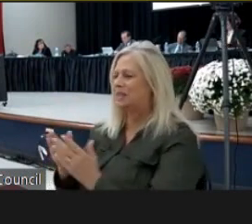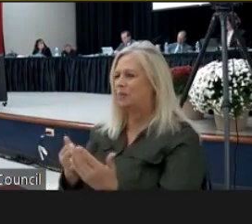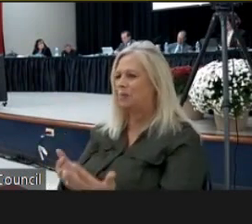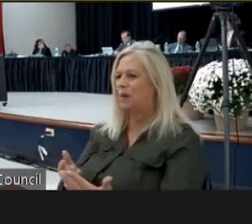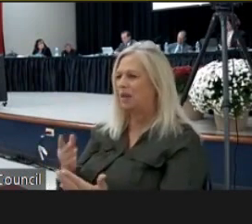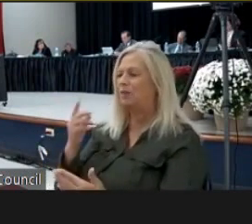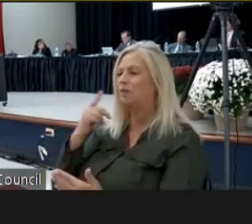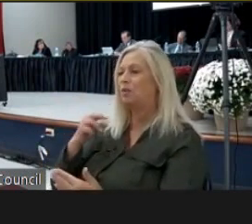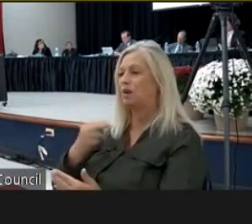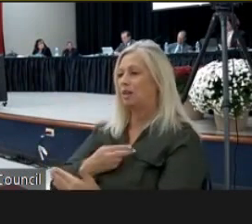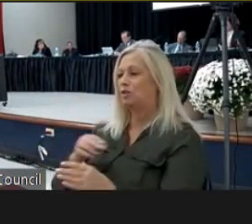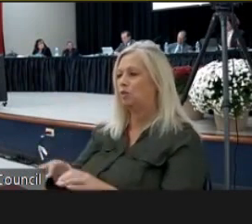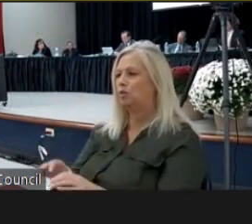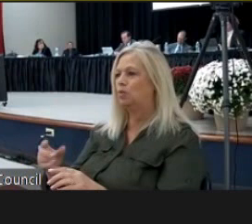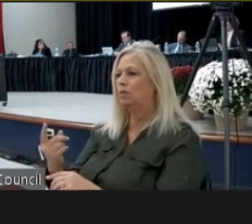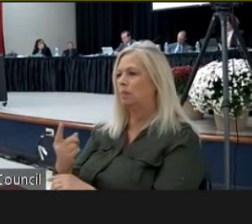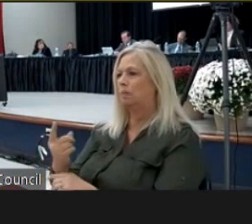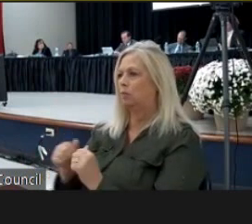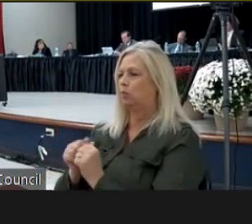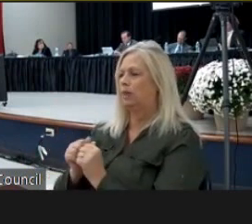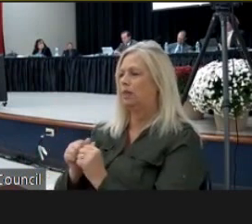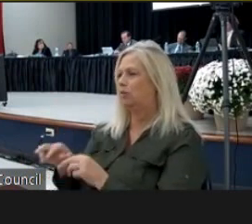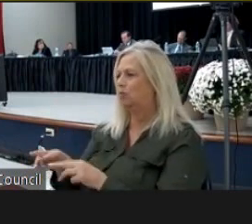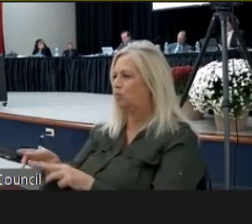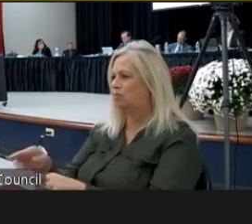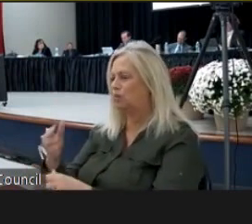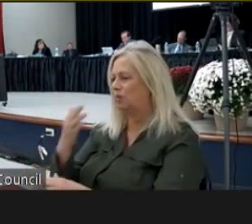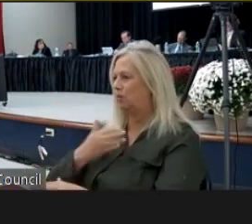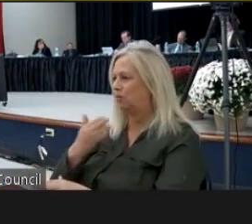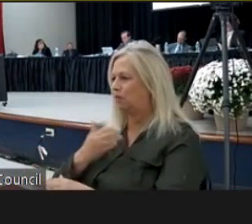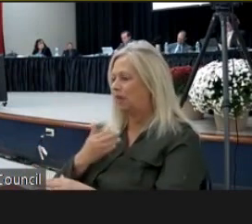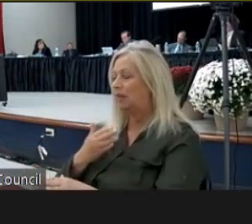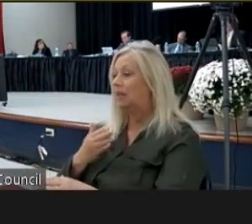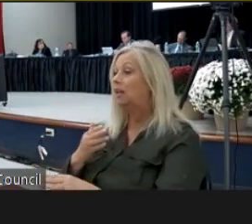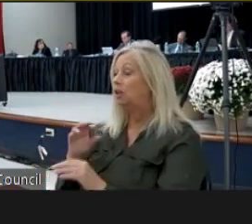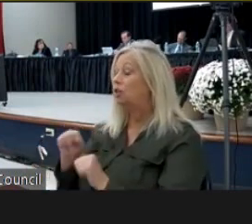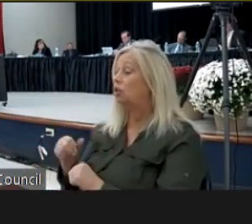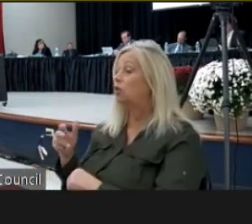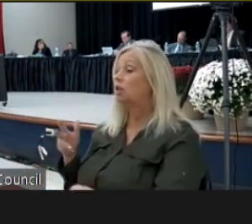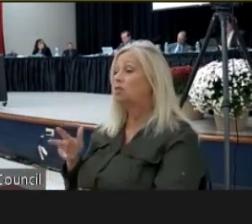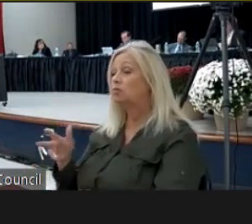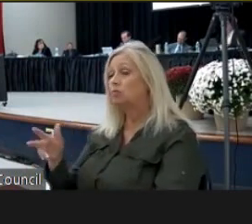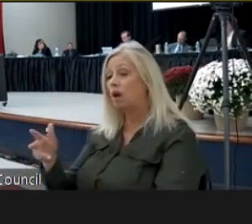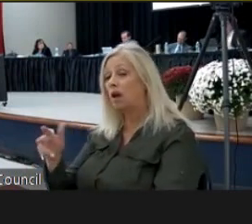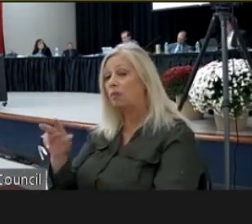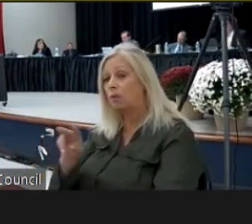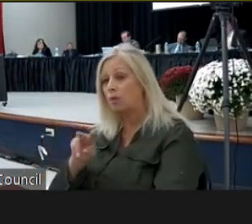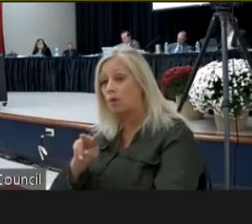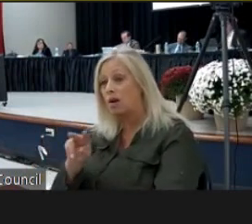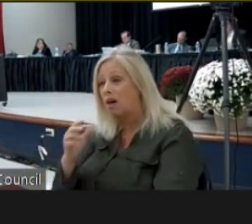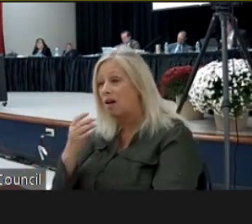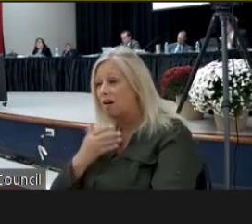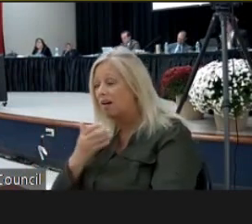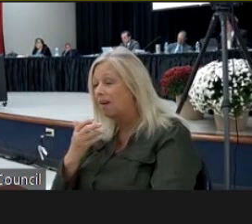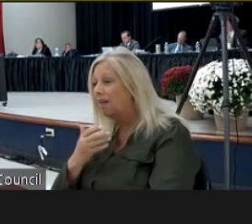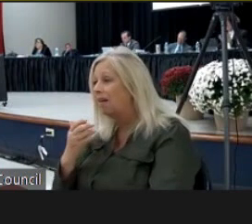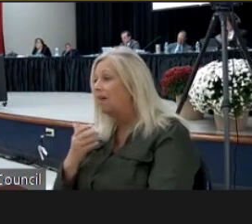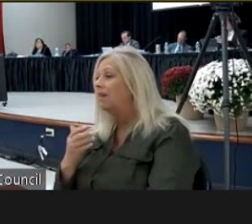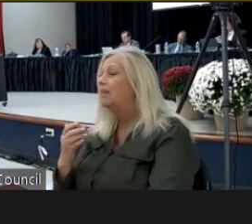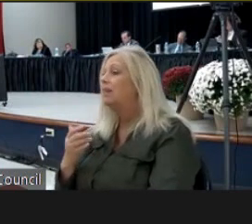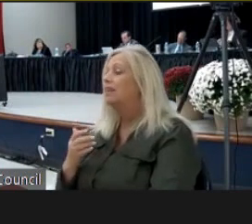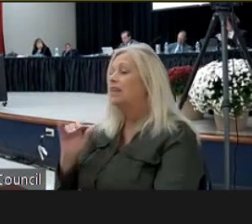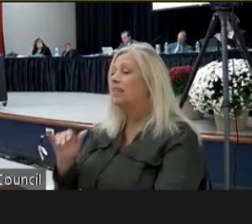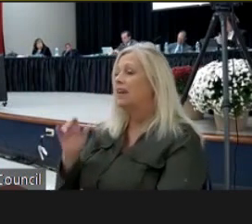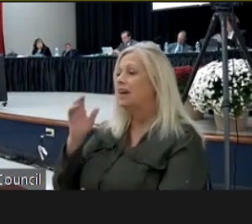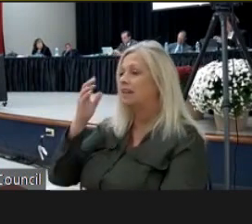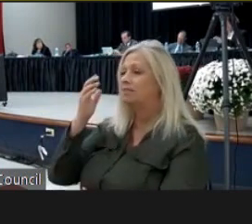riverfront. And all you have to do is go by there, drive by there, and look, it's happening. It's happening now. And it's gone from concept